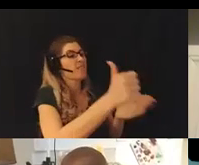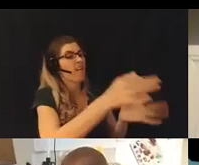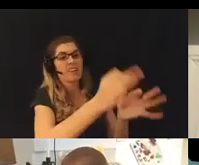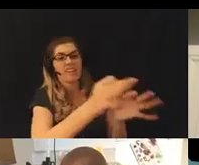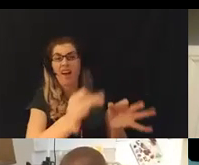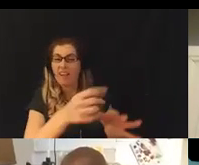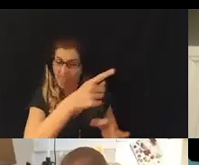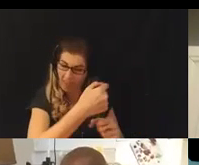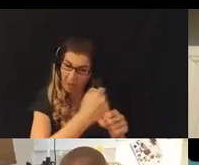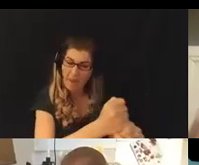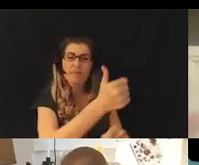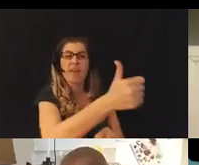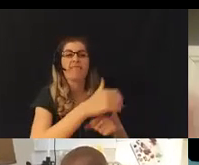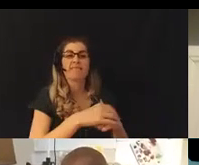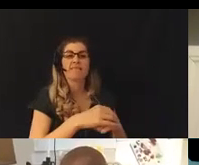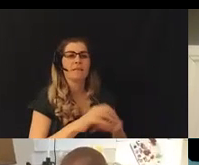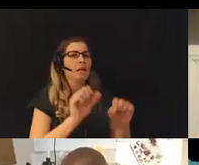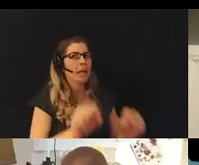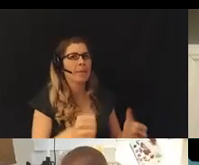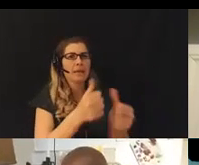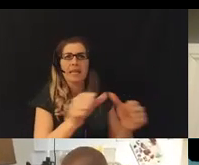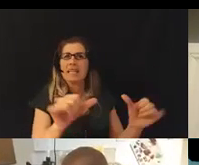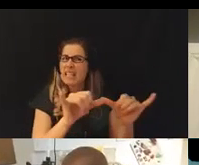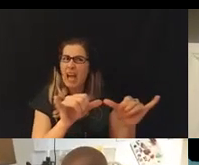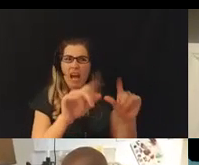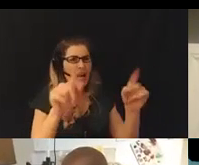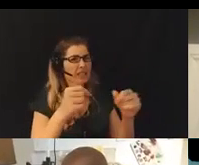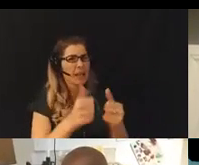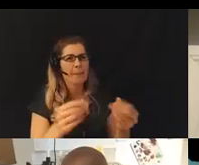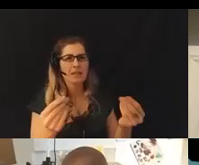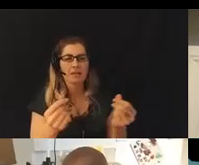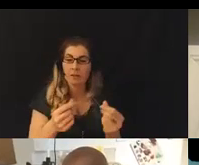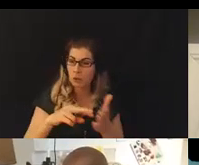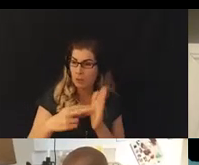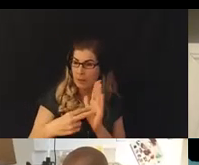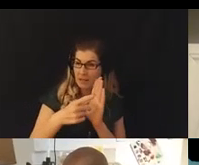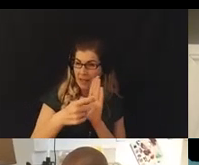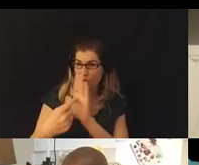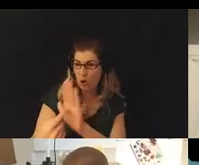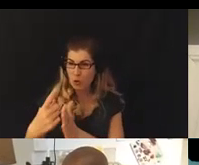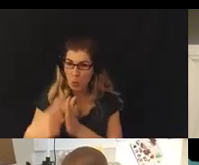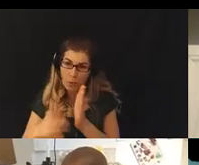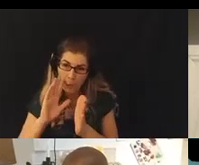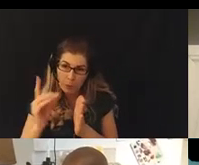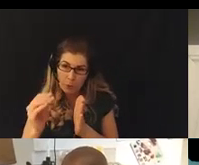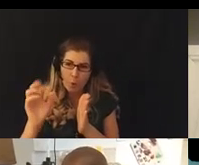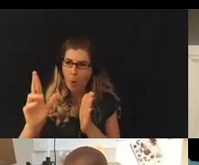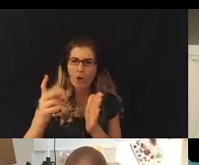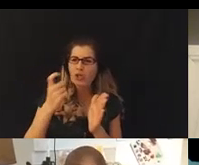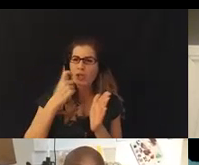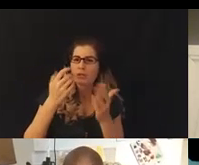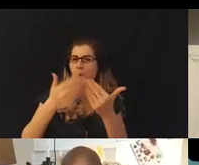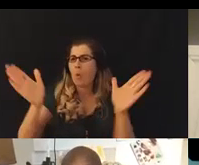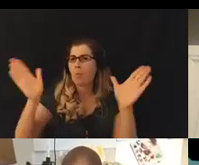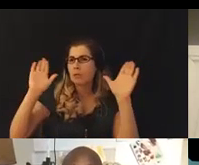works. And it could be any size, any material. Do they have to vet what they're going to do, or can they just, it's just an open